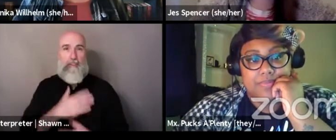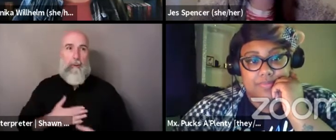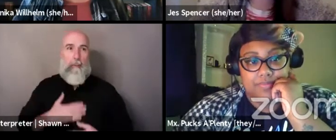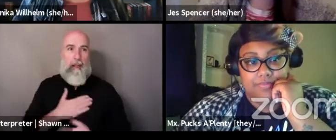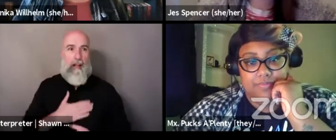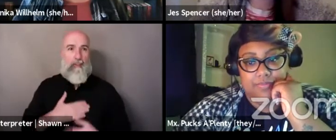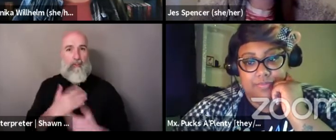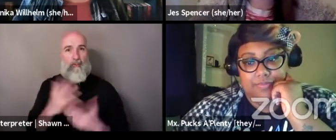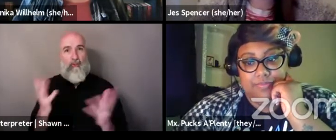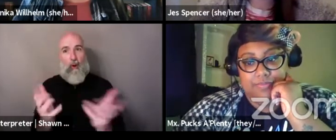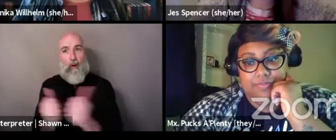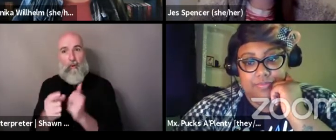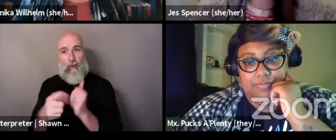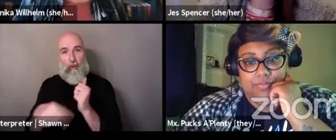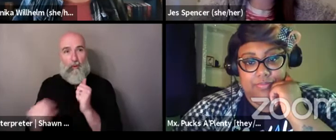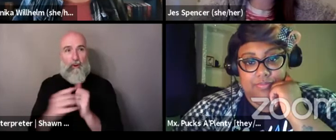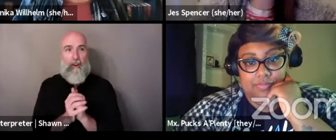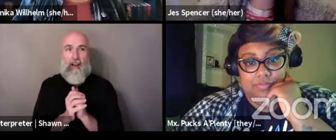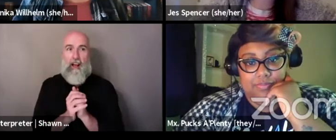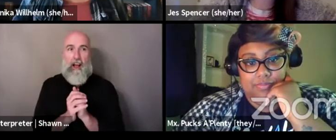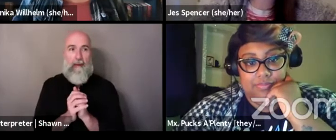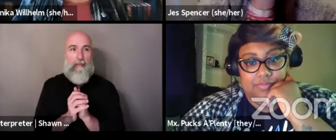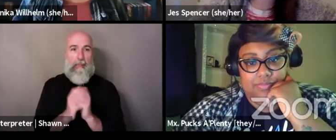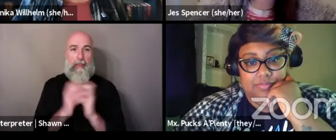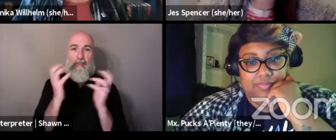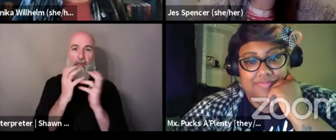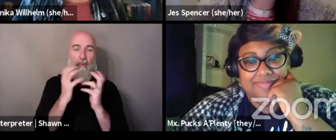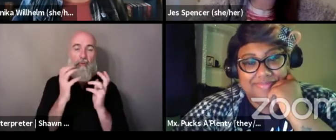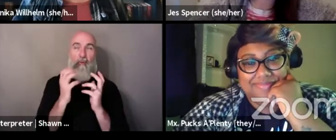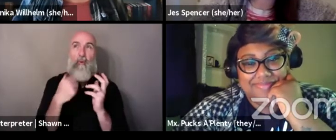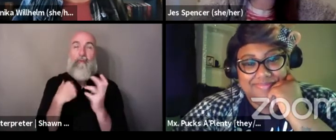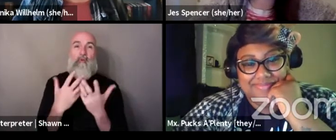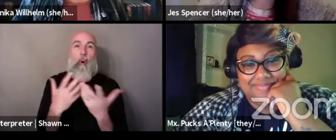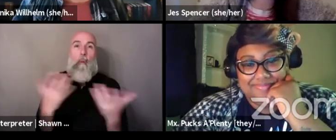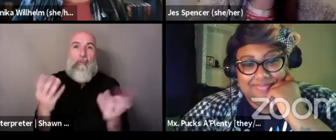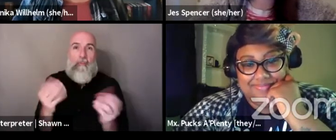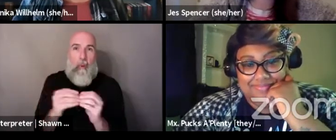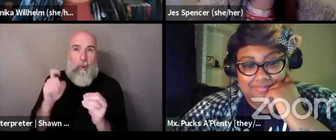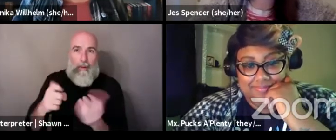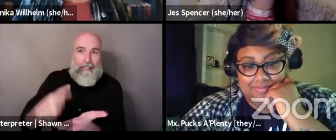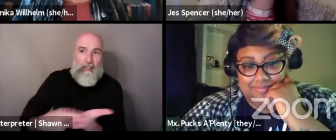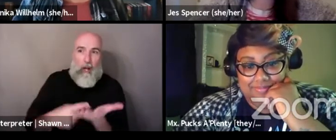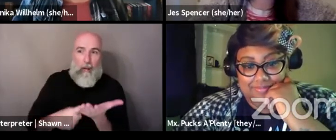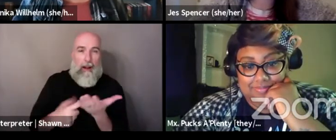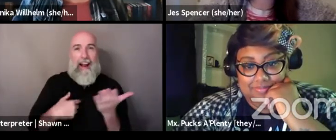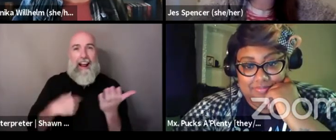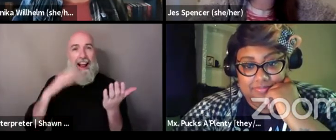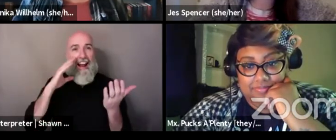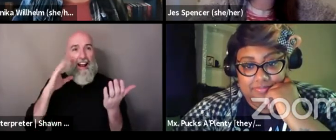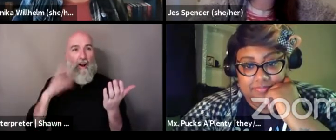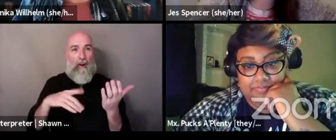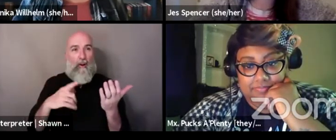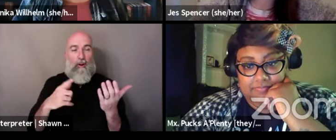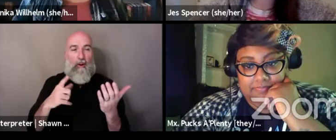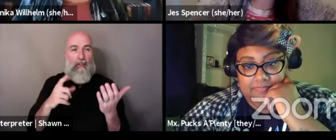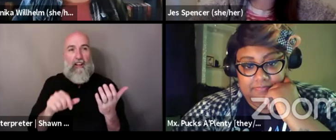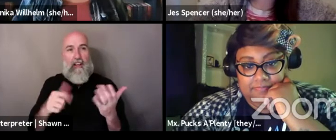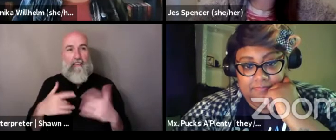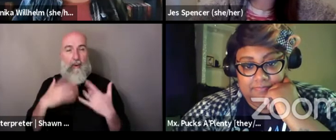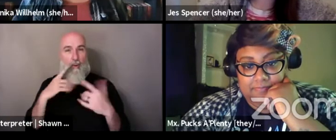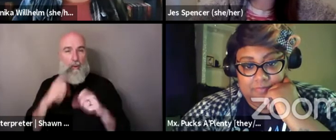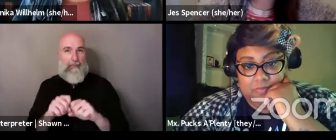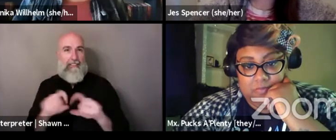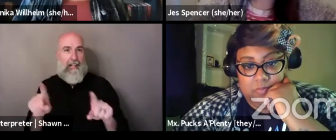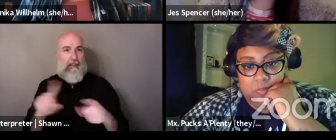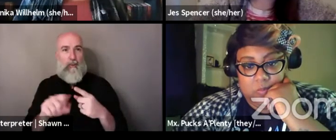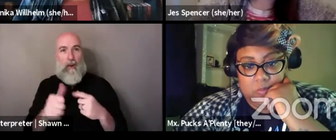to talk to y'all. It's incredible. There's so much more to talk about. I know the Village's event that we'll be sending out to